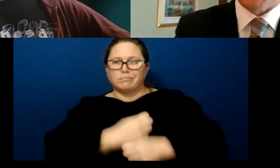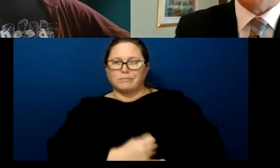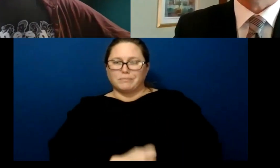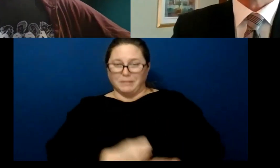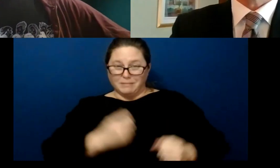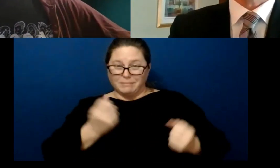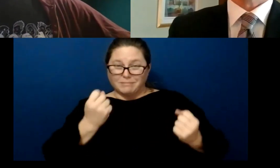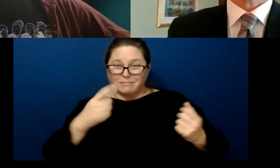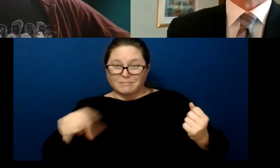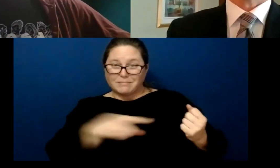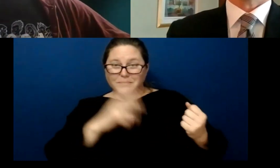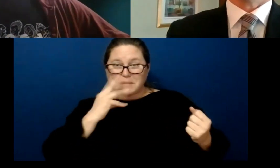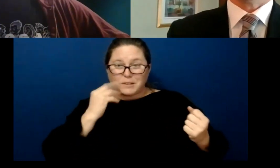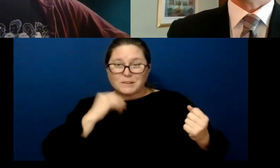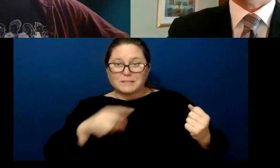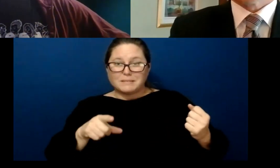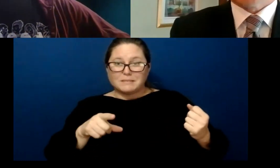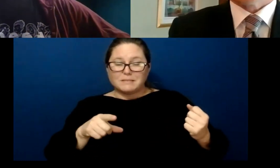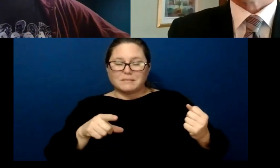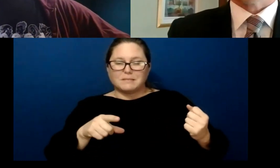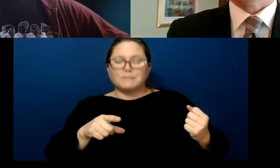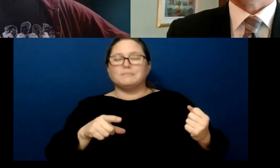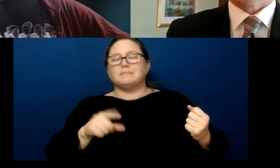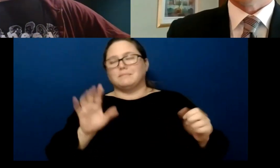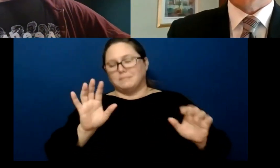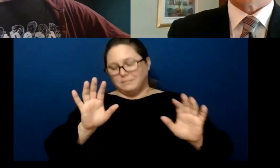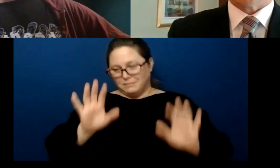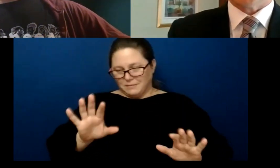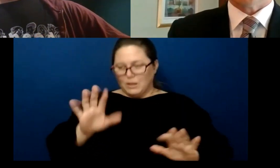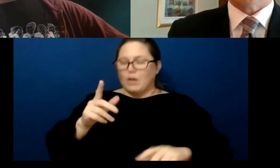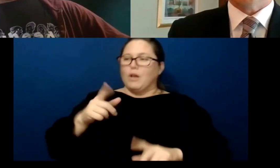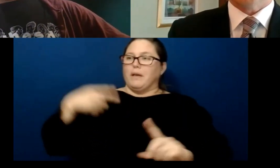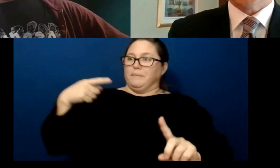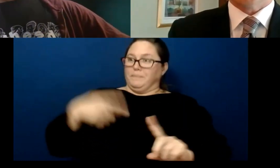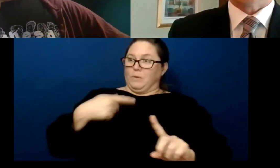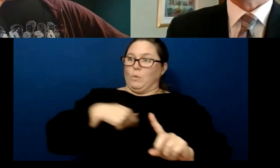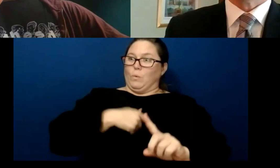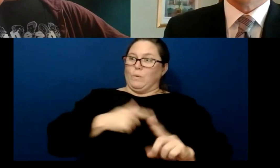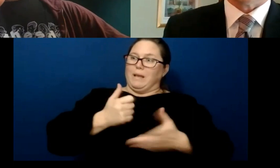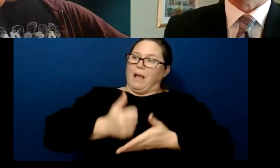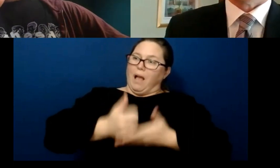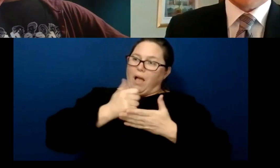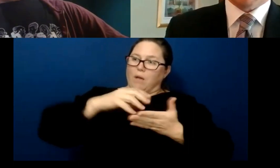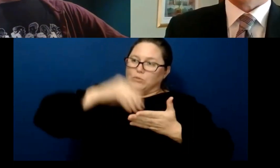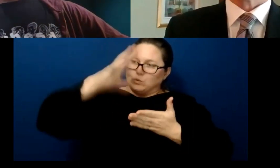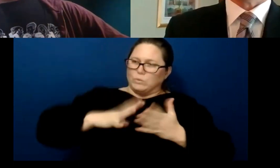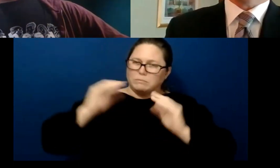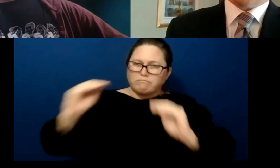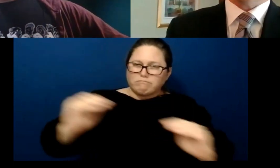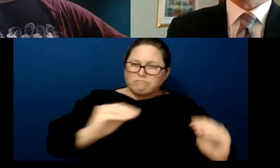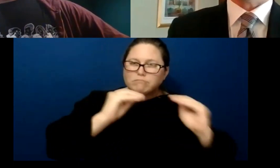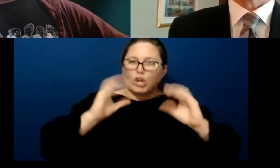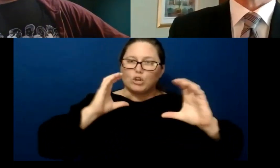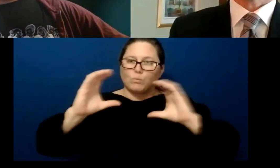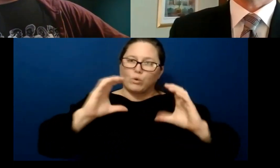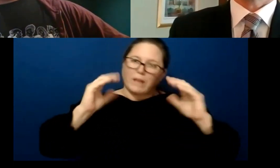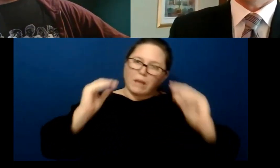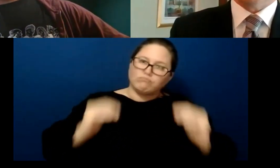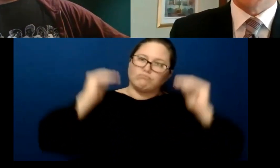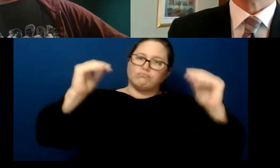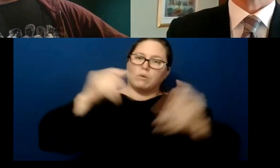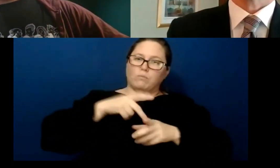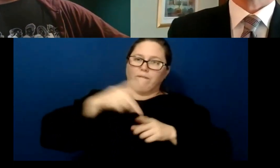up. Okay, so we help students communicate professionally for opportunities, emails and phone